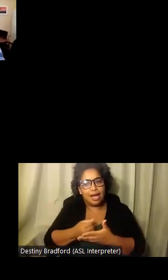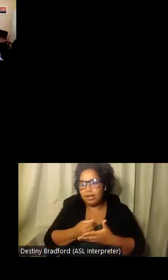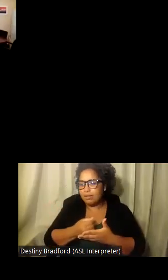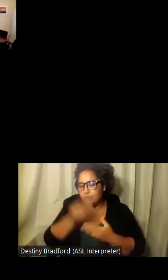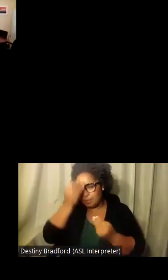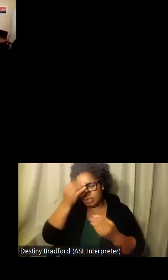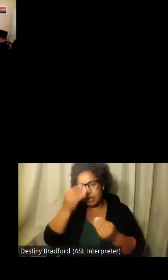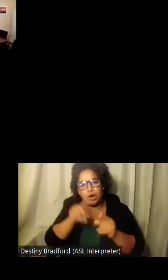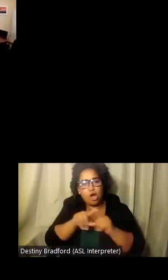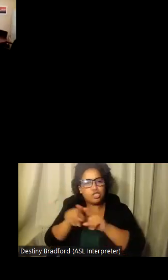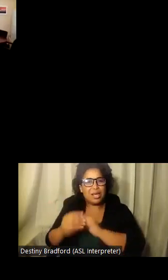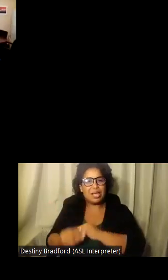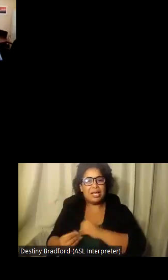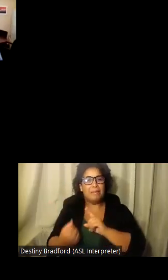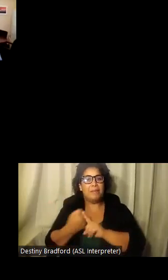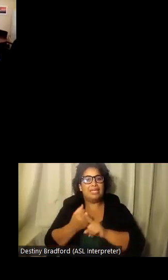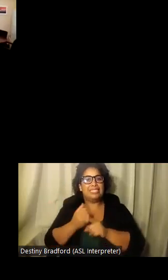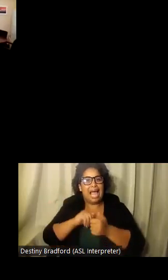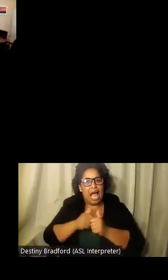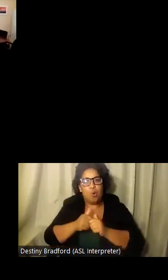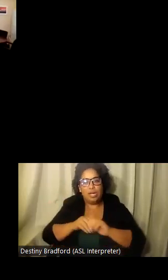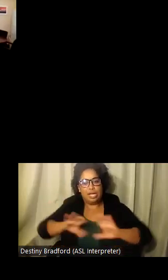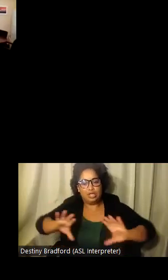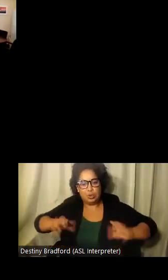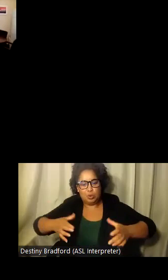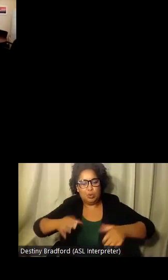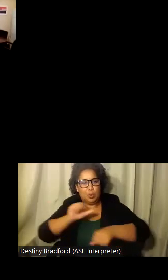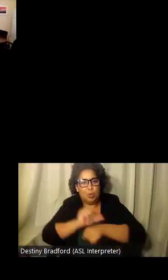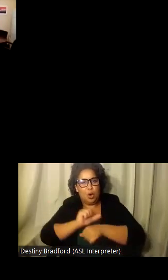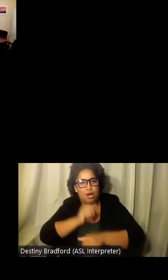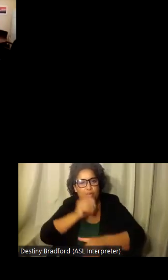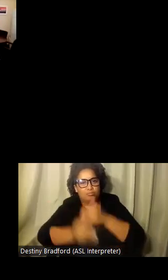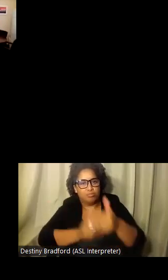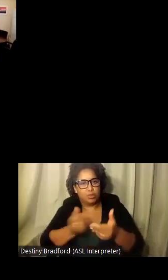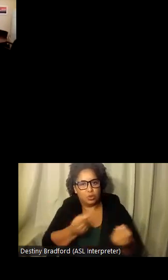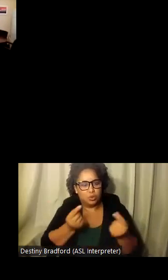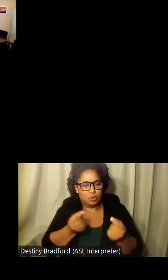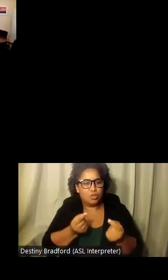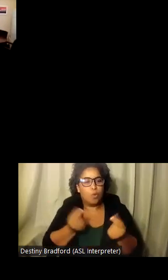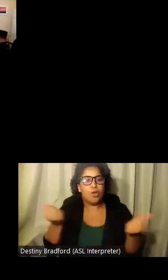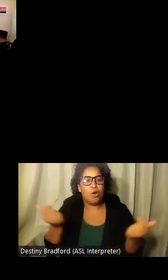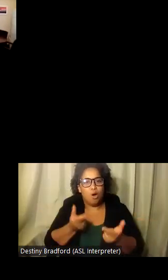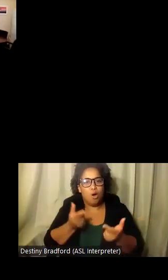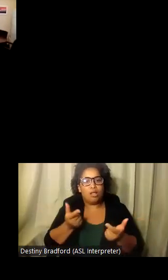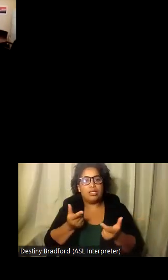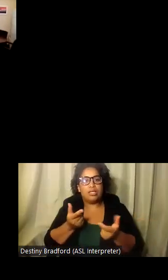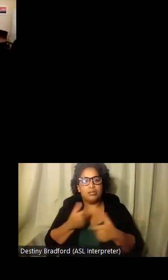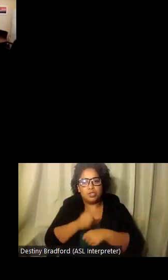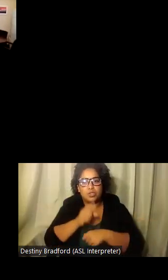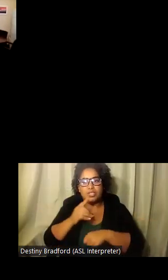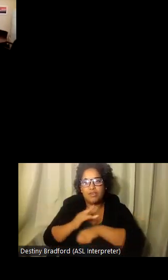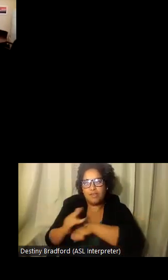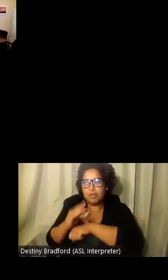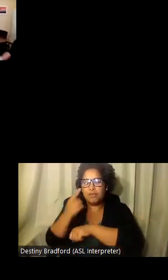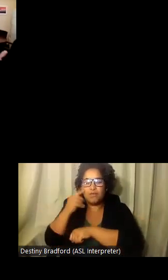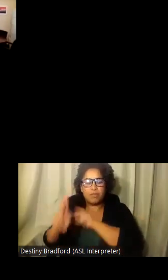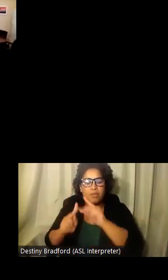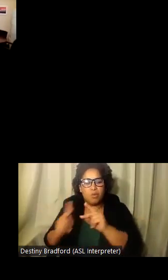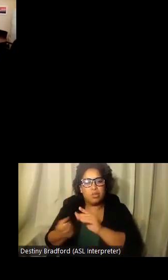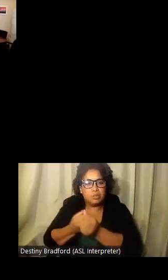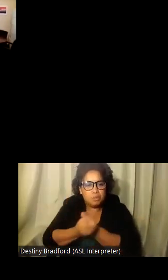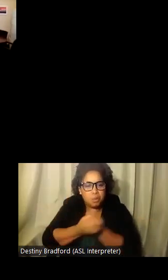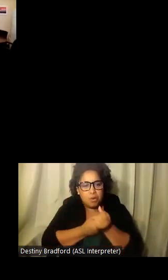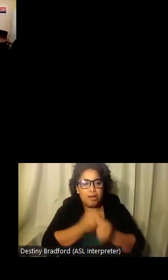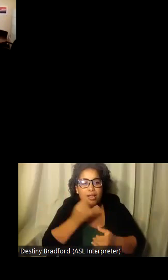it collectively improves the opportunities that we all want to make available to the individuals that we support. And